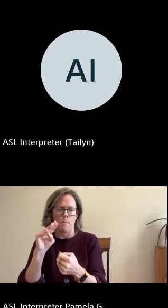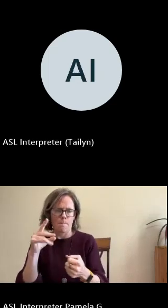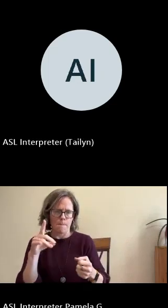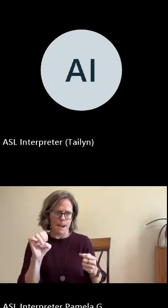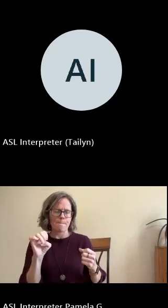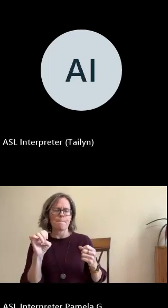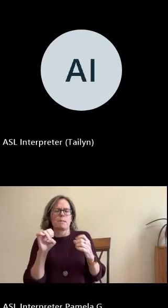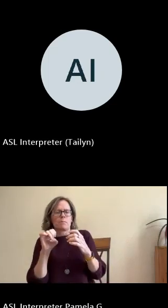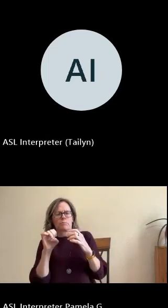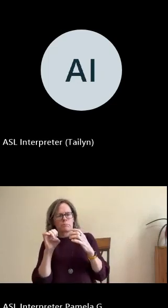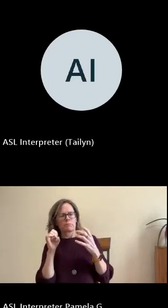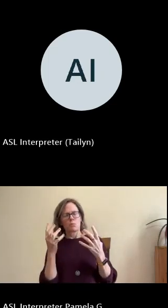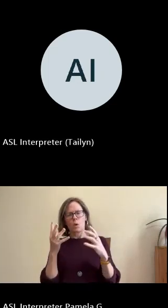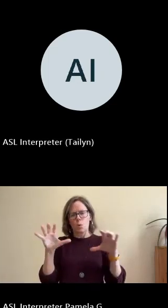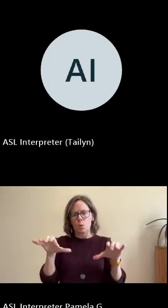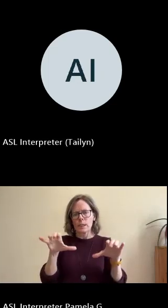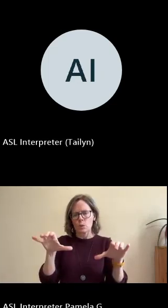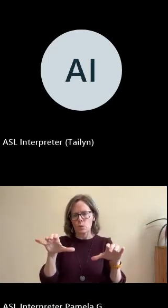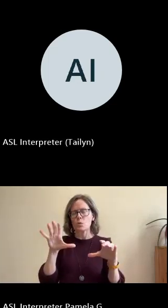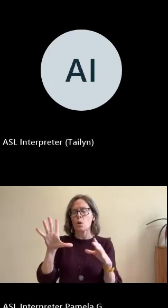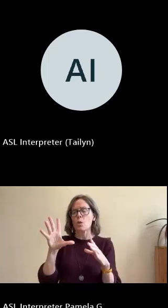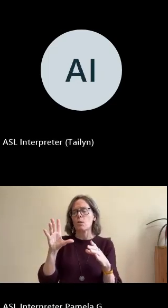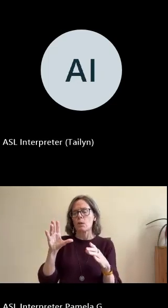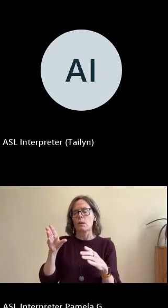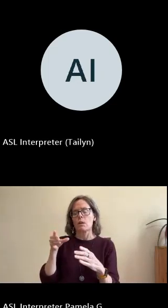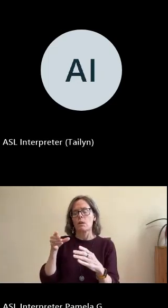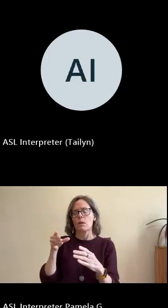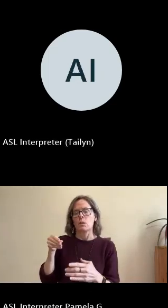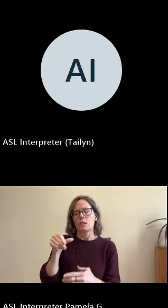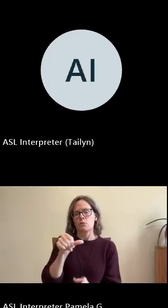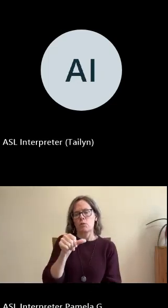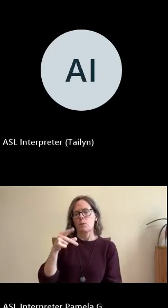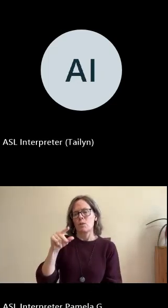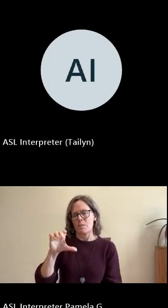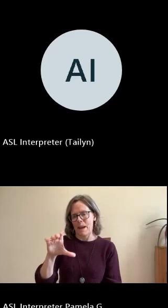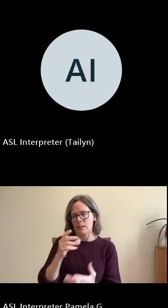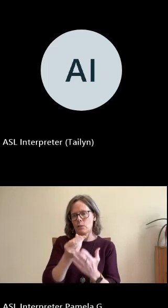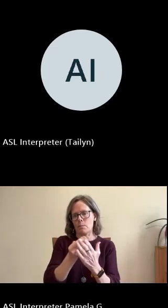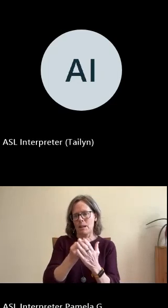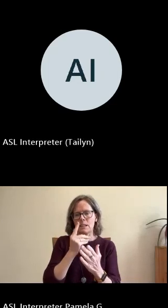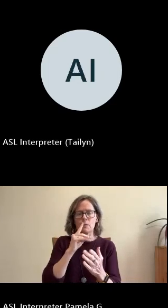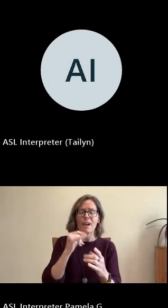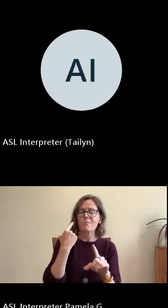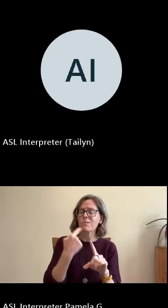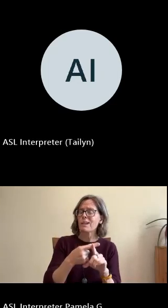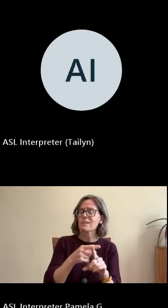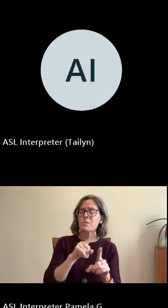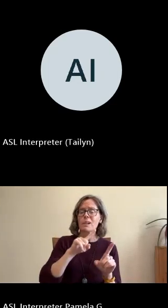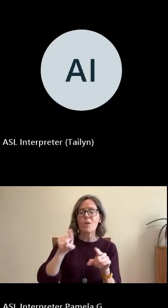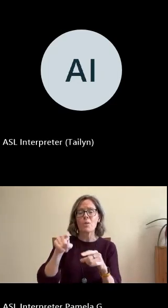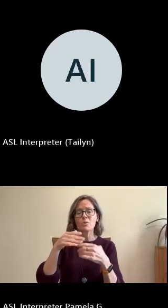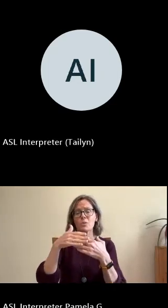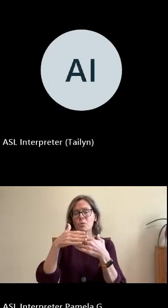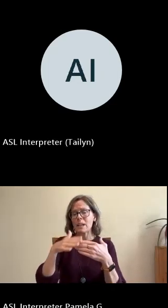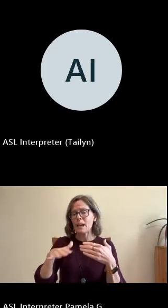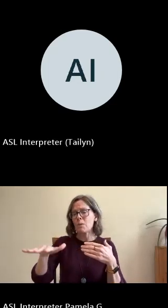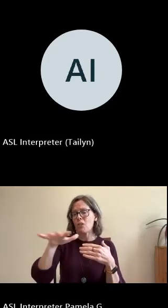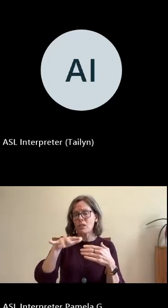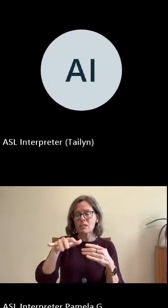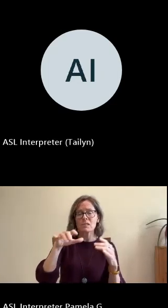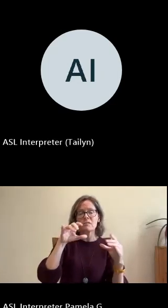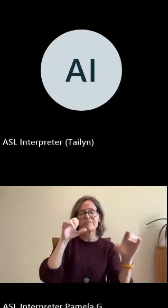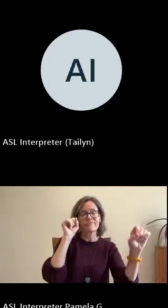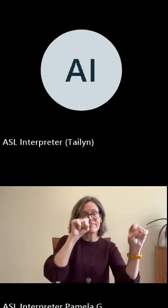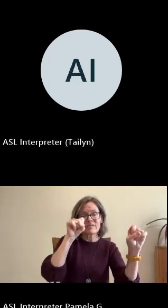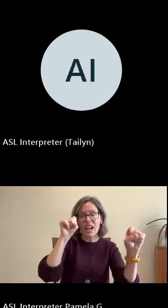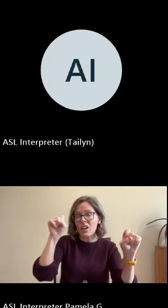So your money goes towards that. We also do like door knocking and support endorsed candidates. And